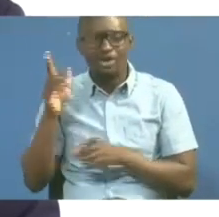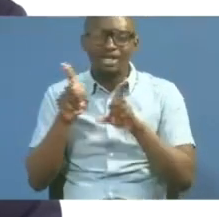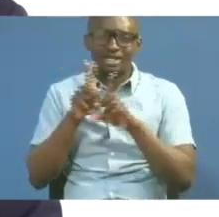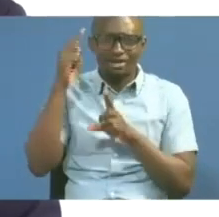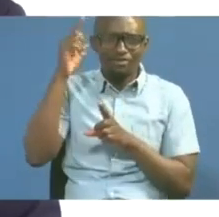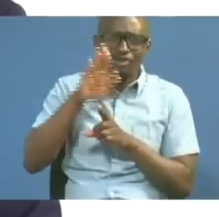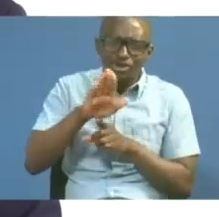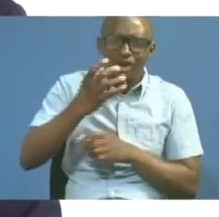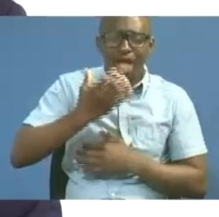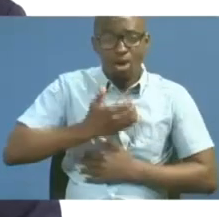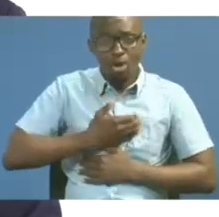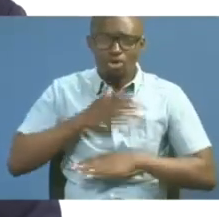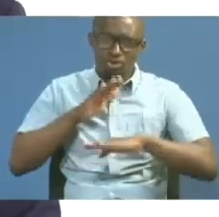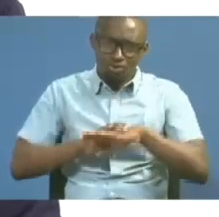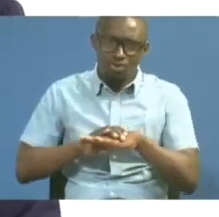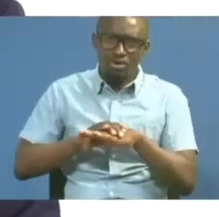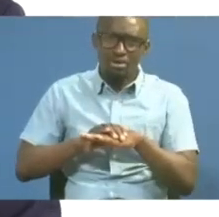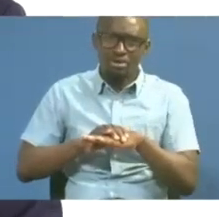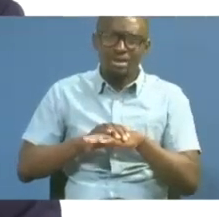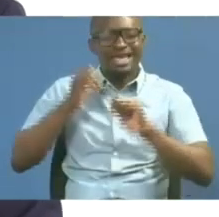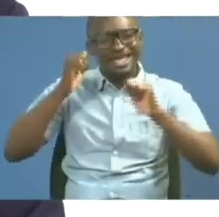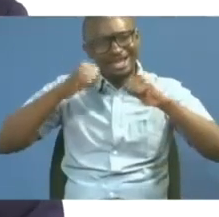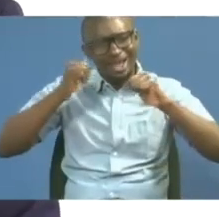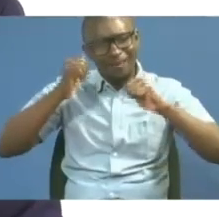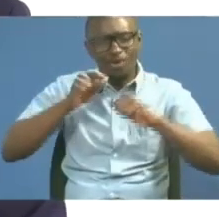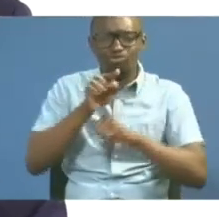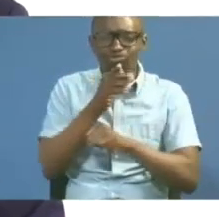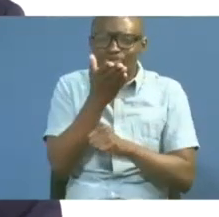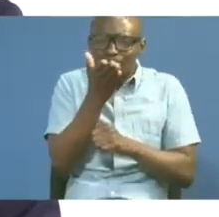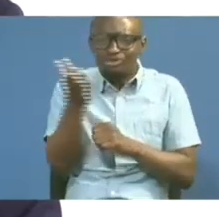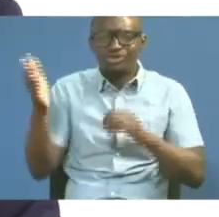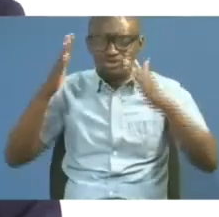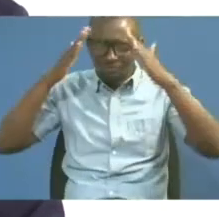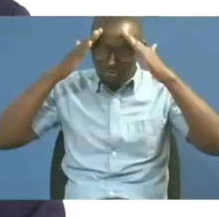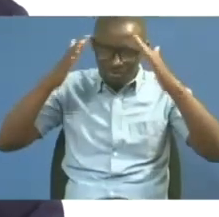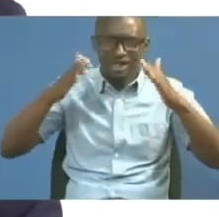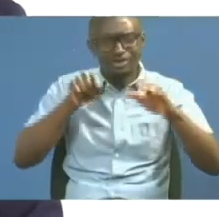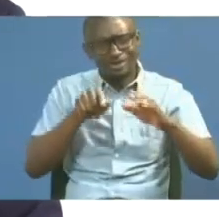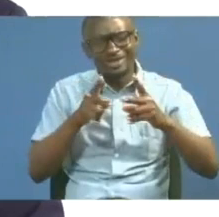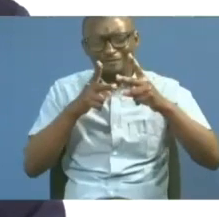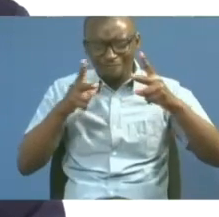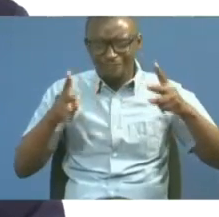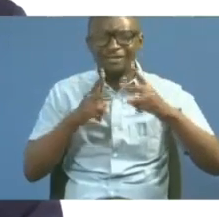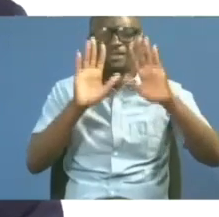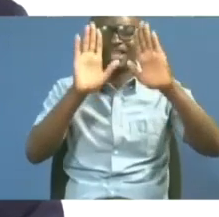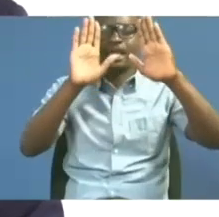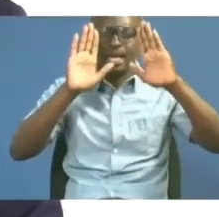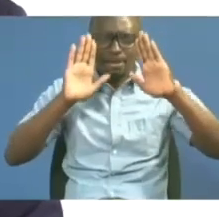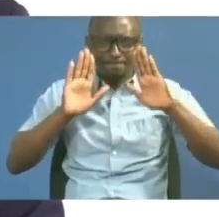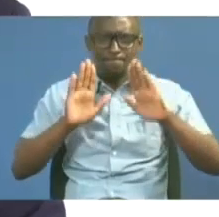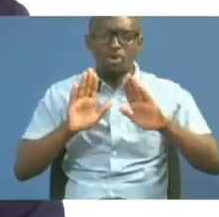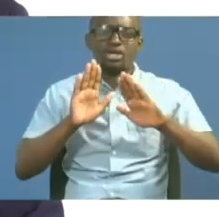your own good, to enable you to focus on this very, very critical